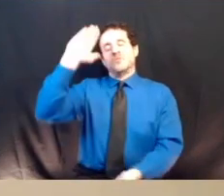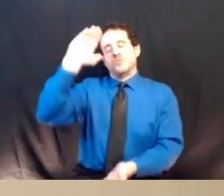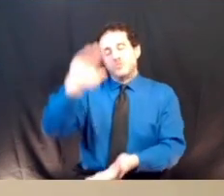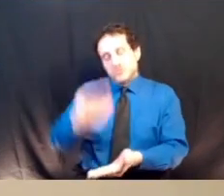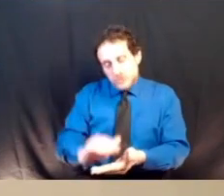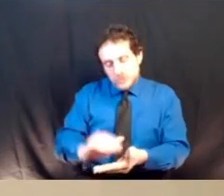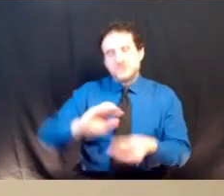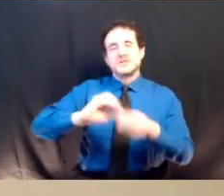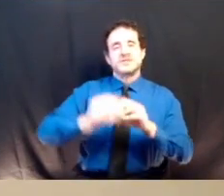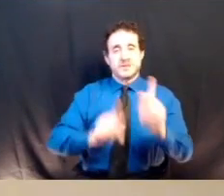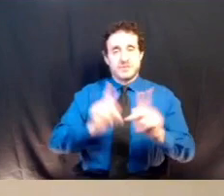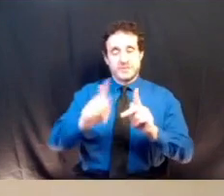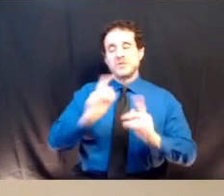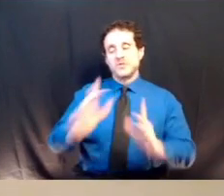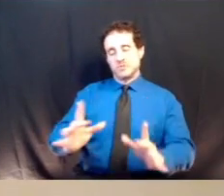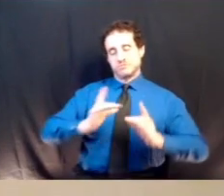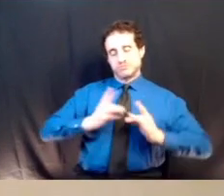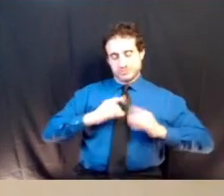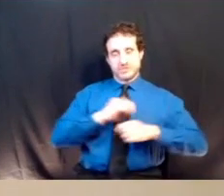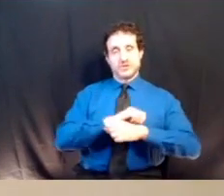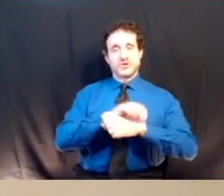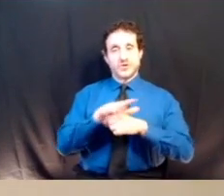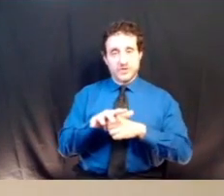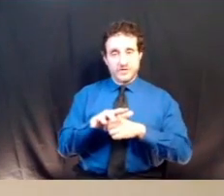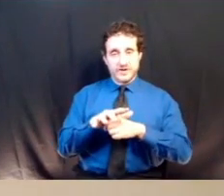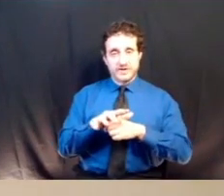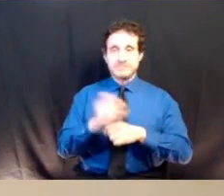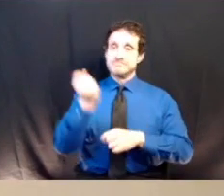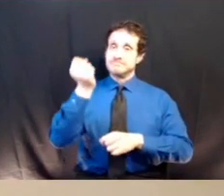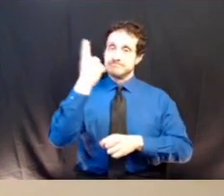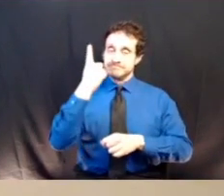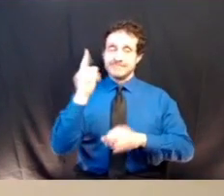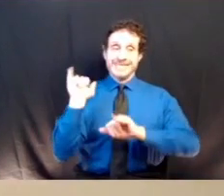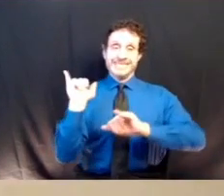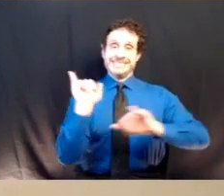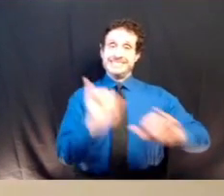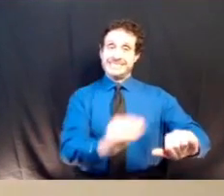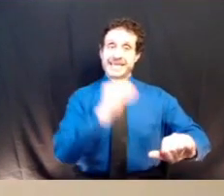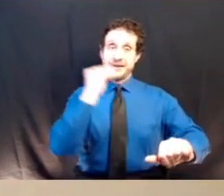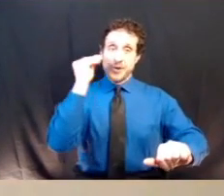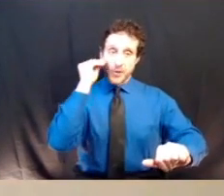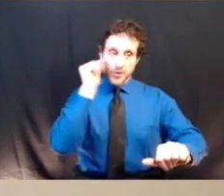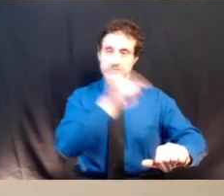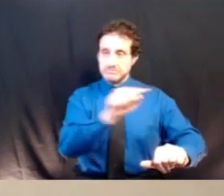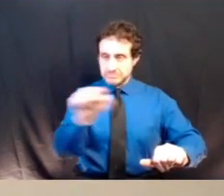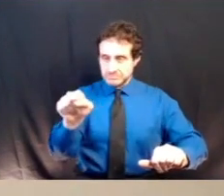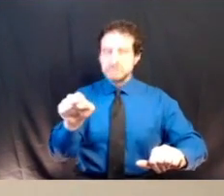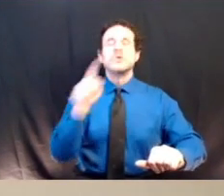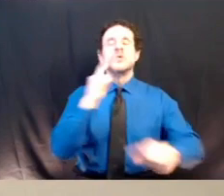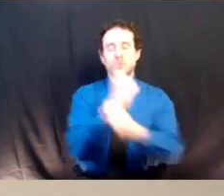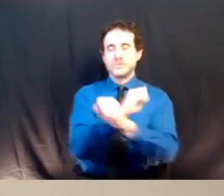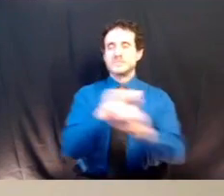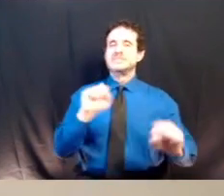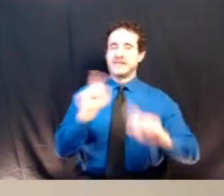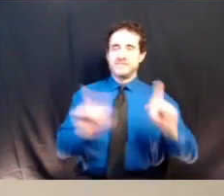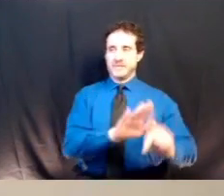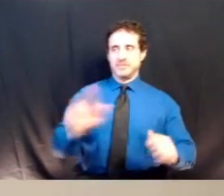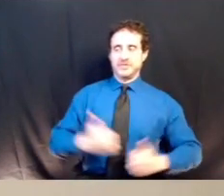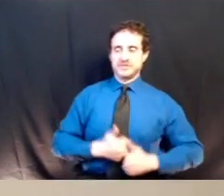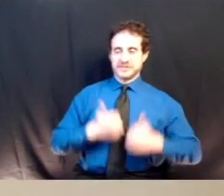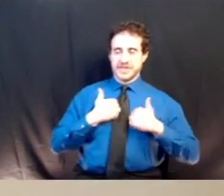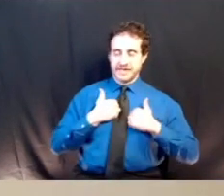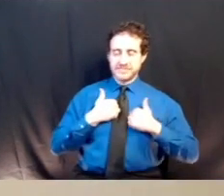And that's why staying at home, it does save lives in itself. It buys us time